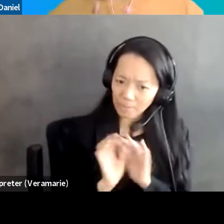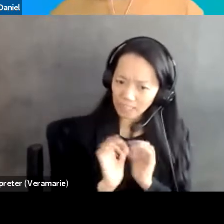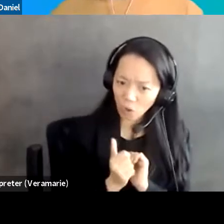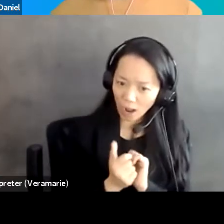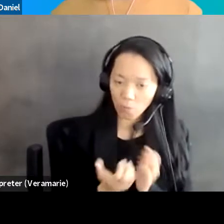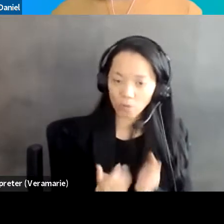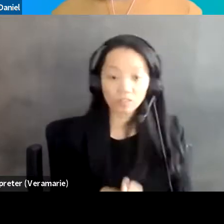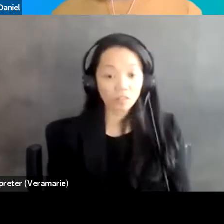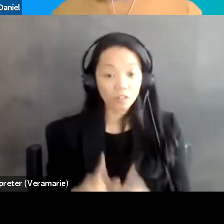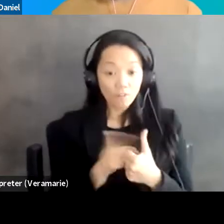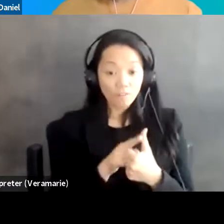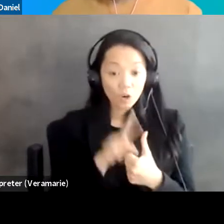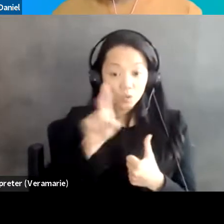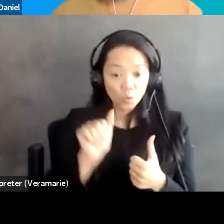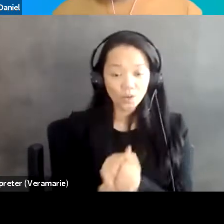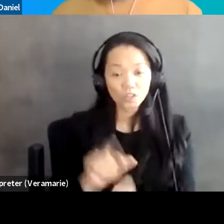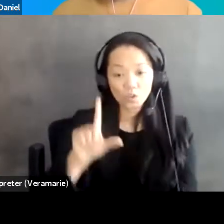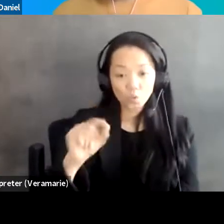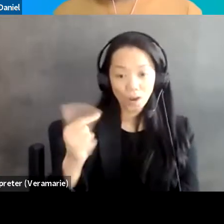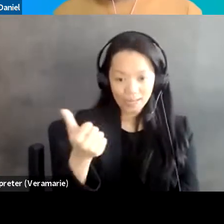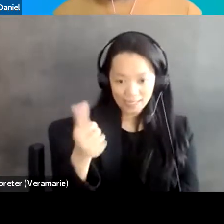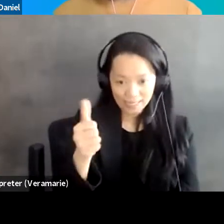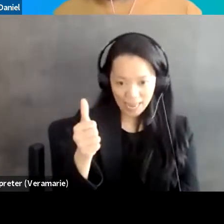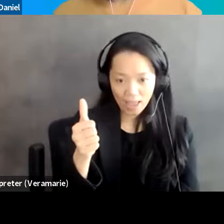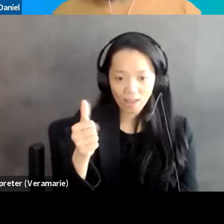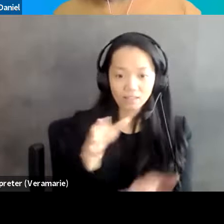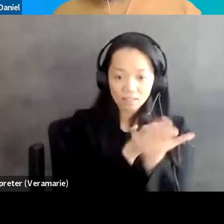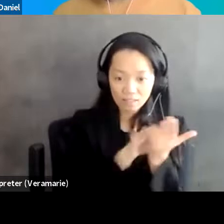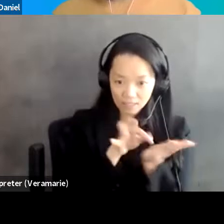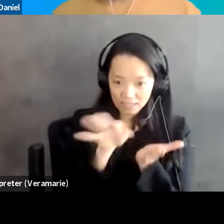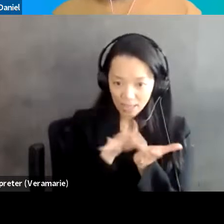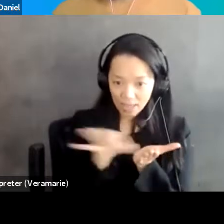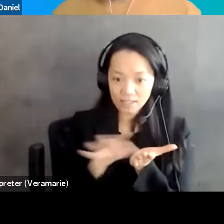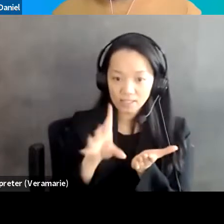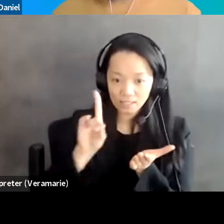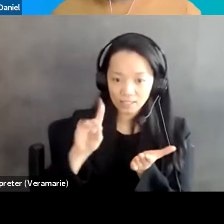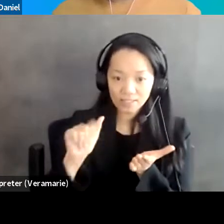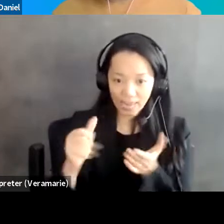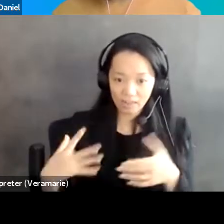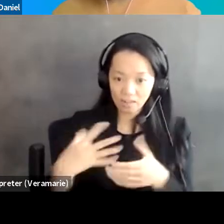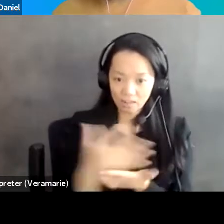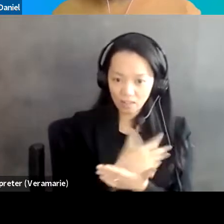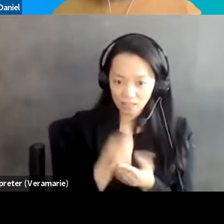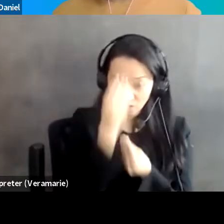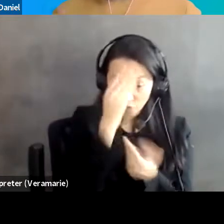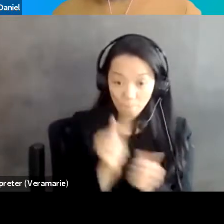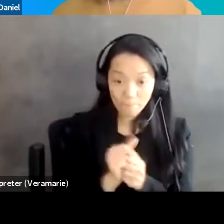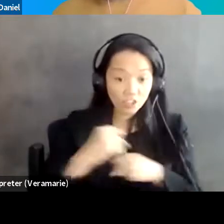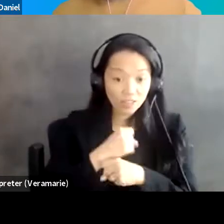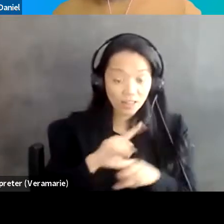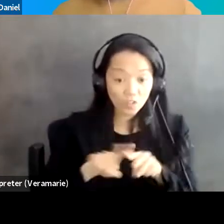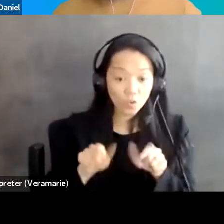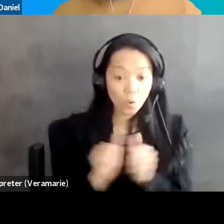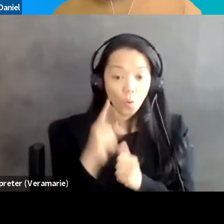regarding the first question, we're using 2010 census data for the census block groups, and we will update the census block groups when that